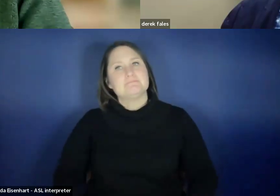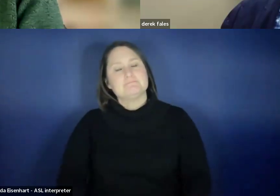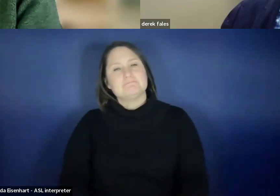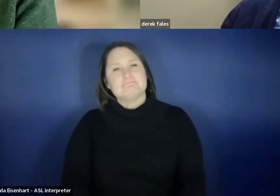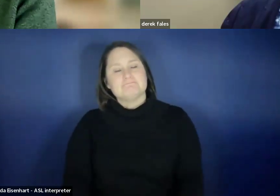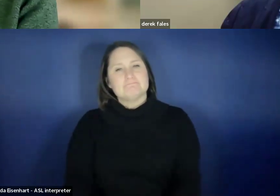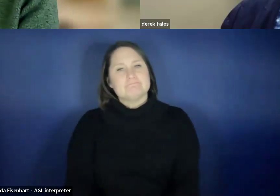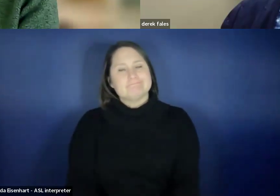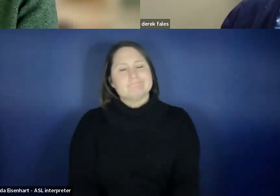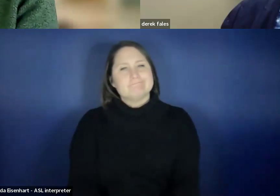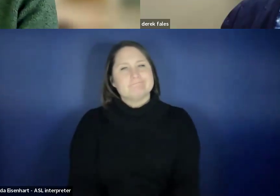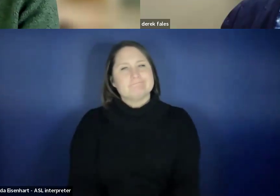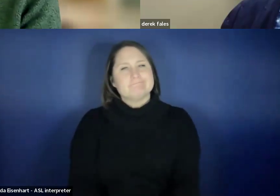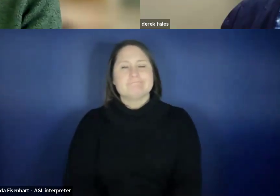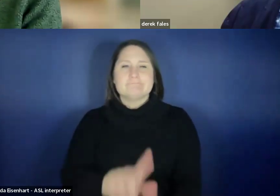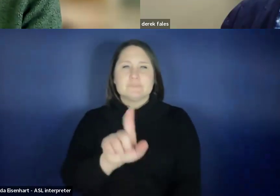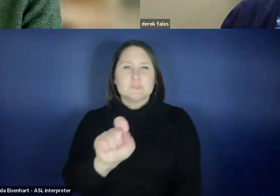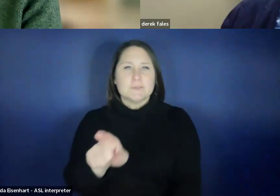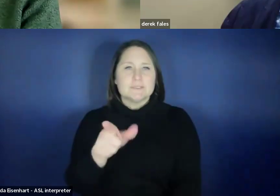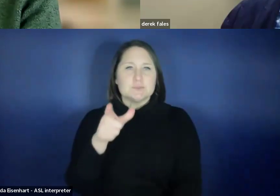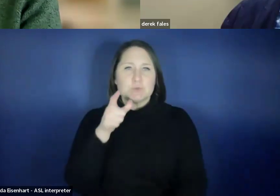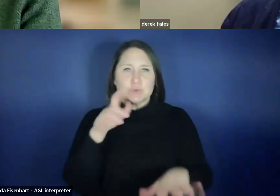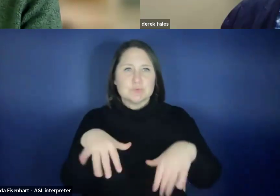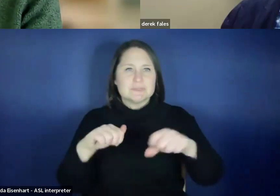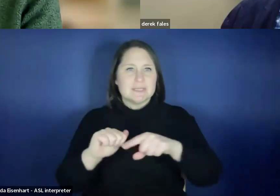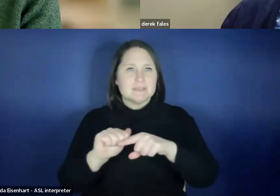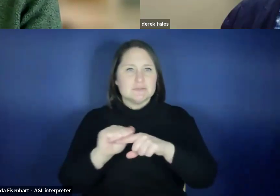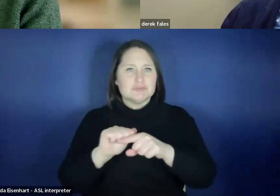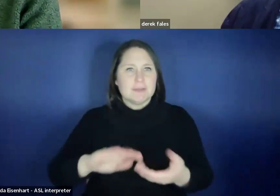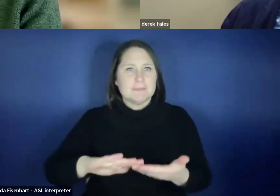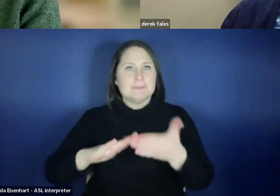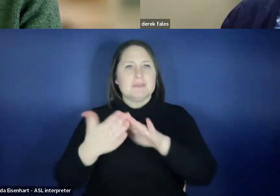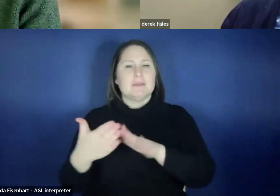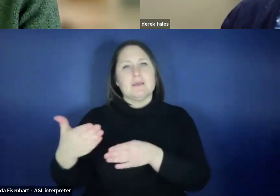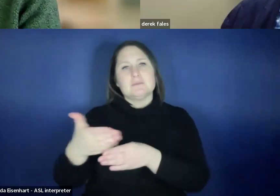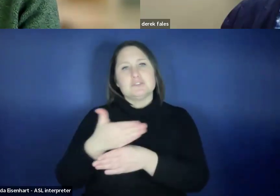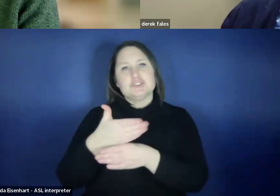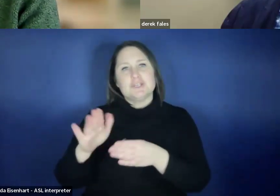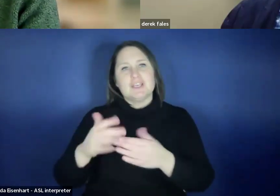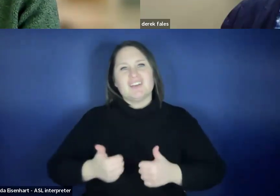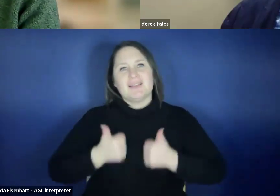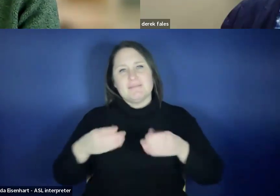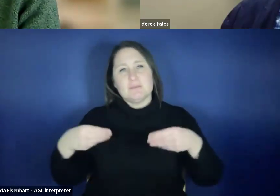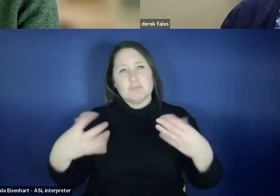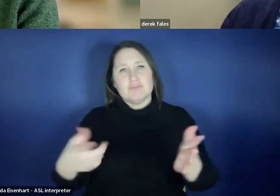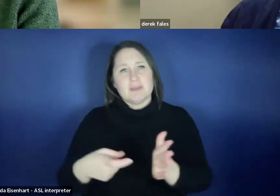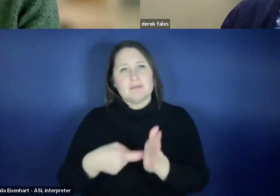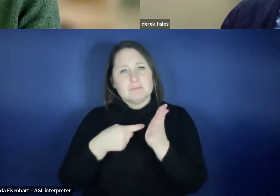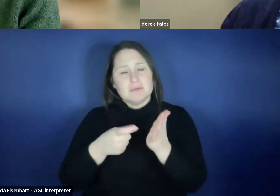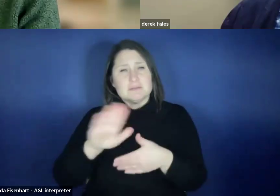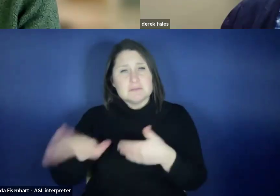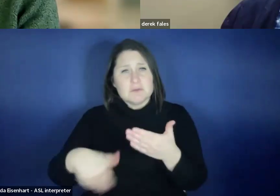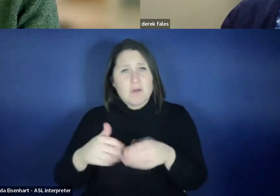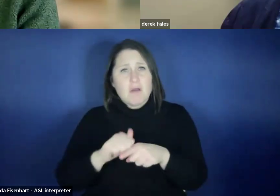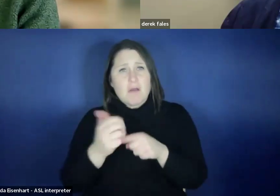We have a question about somebody who's taking the training to be a shared living provider. Will they need to go through all of that training